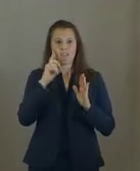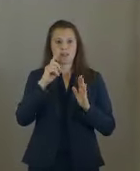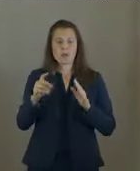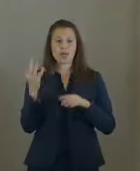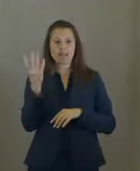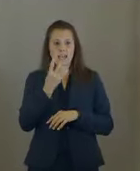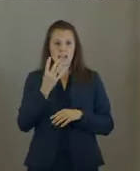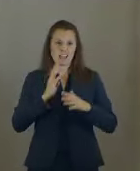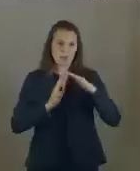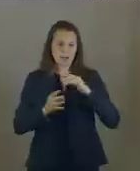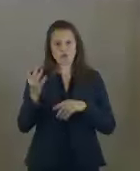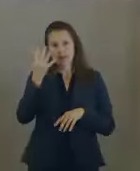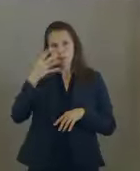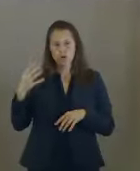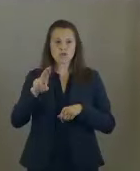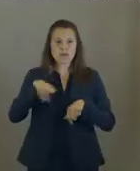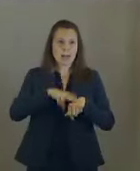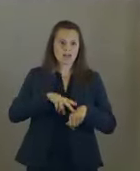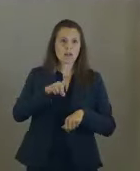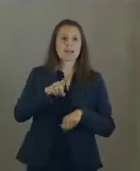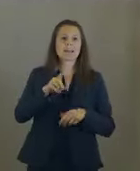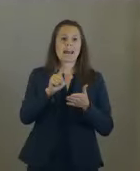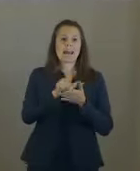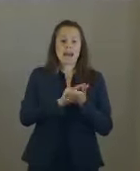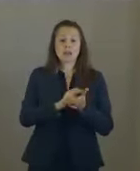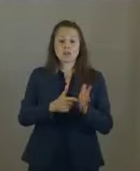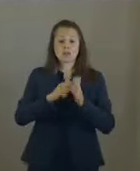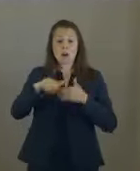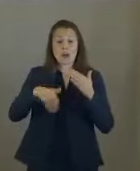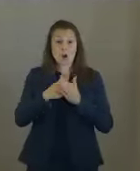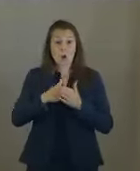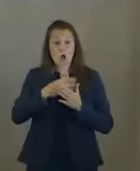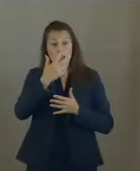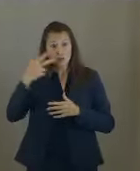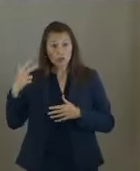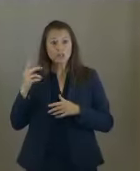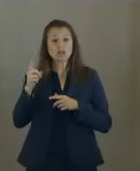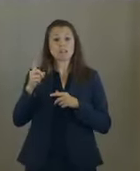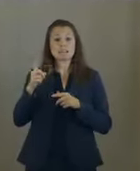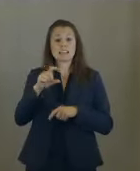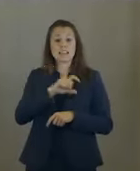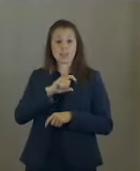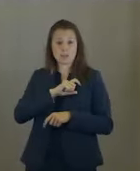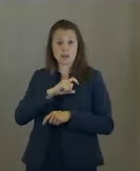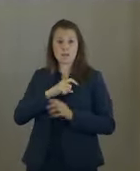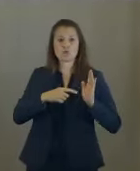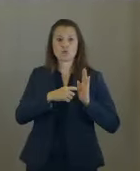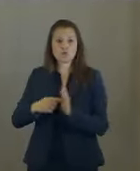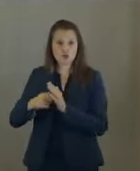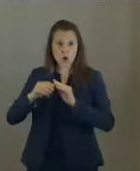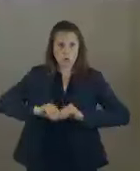and Nationality Act to require all immigration enforcement officers to display